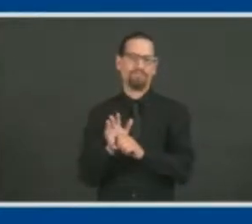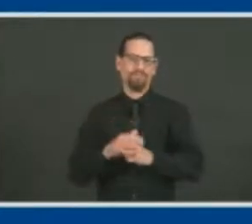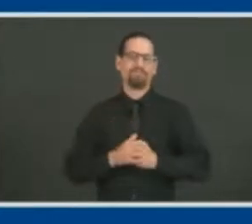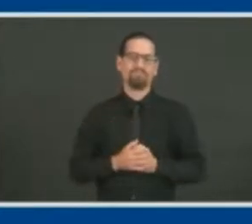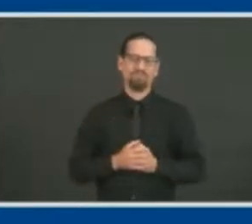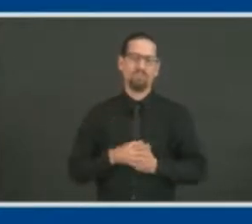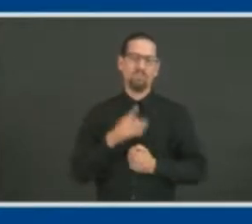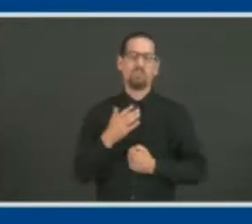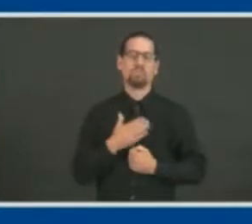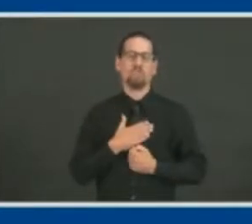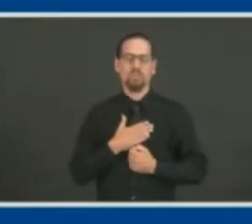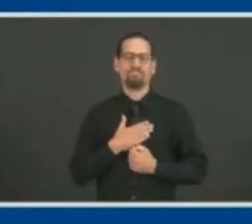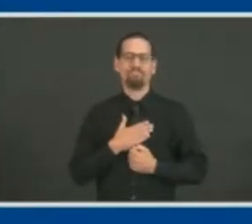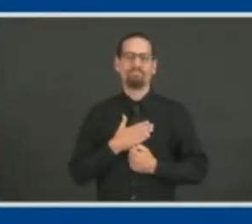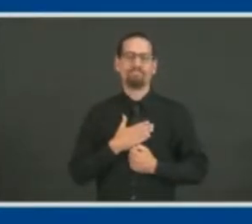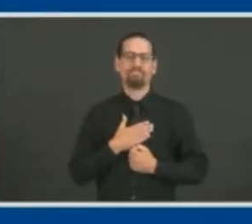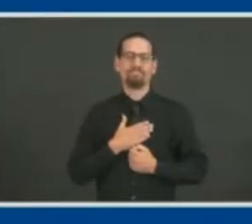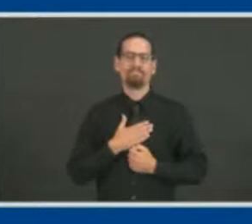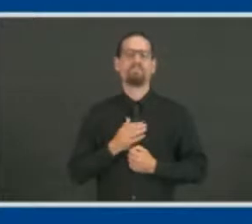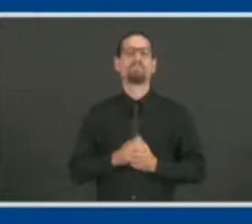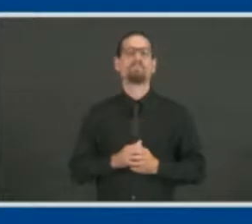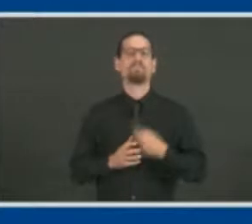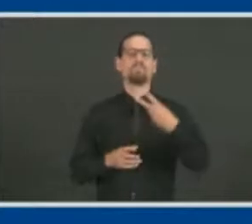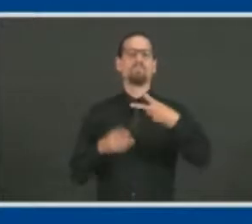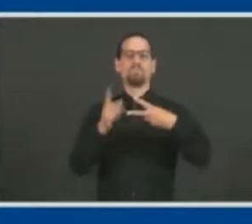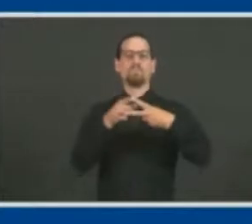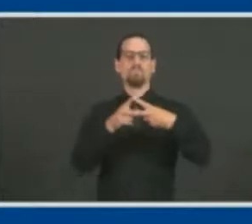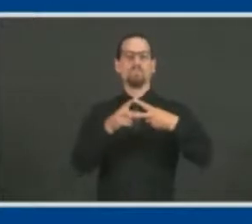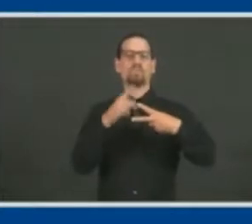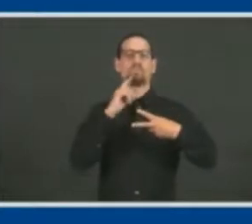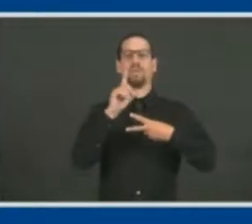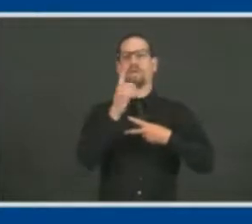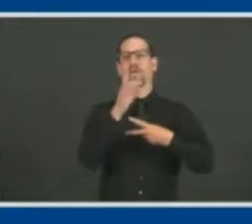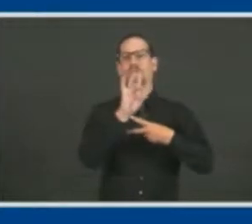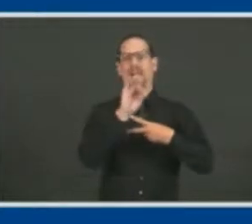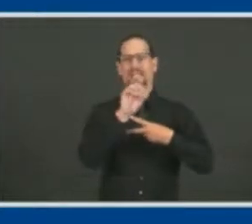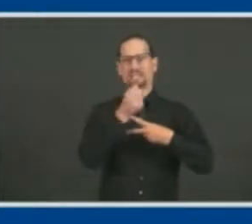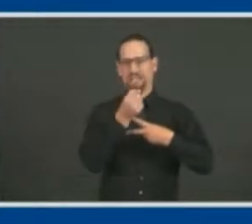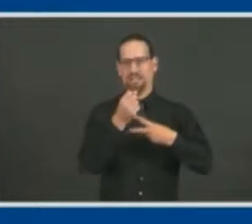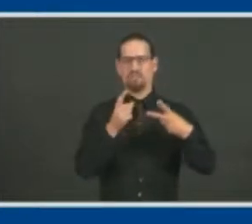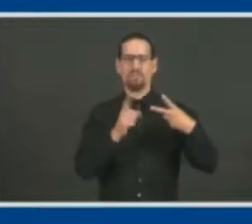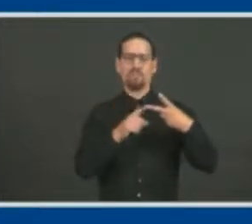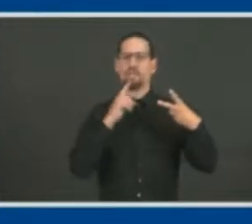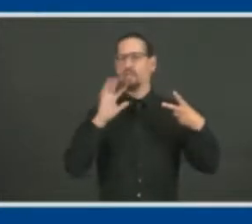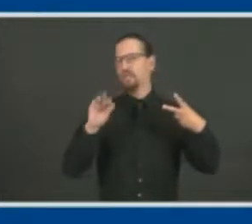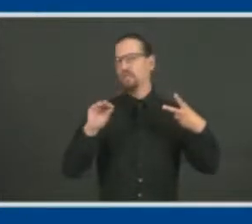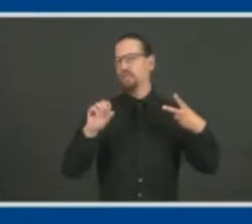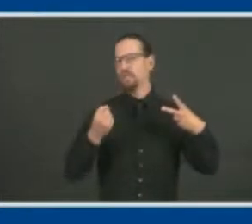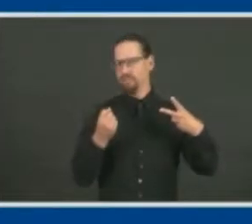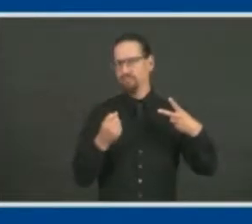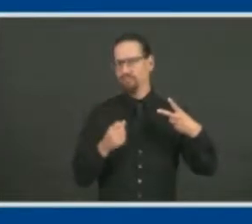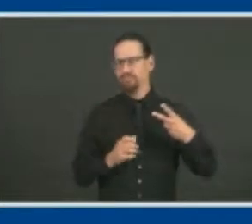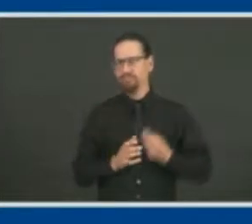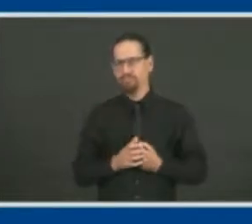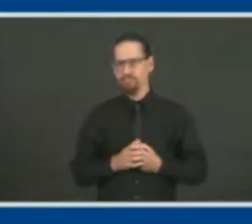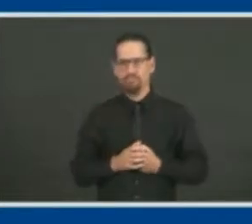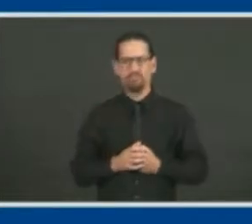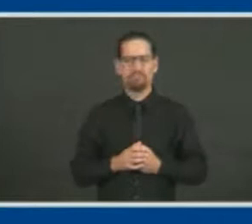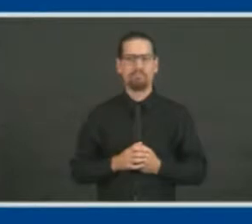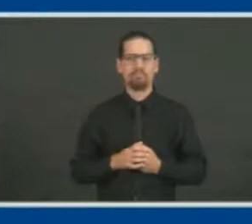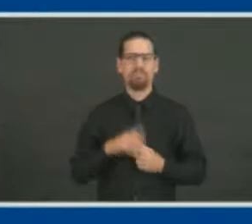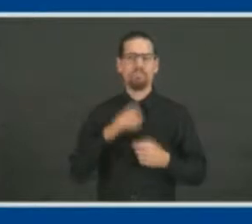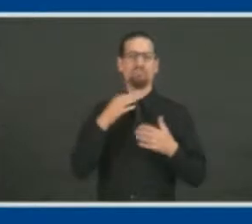report. 1 person was in their 80s and 1 person was in their 90s. Our sympathies and